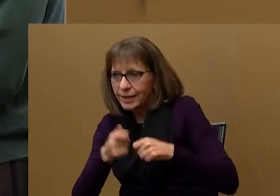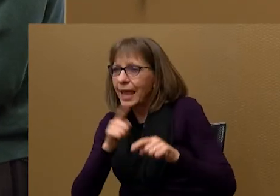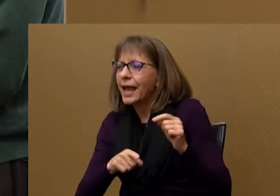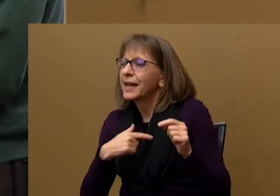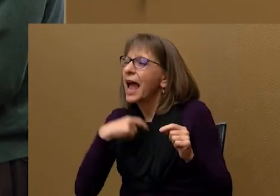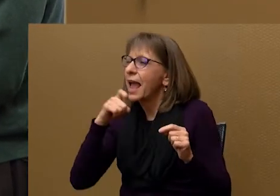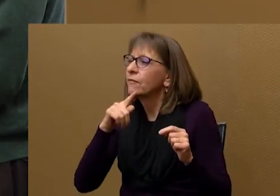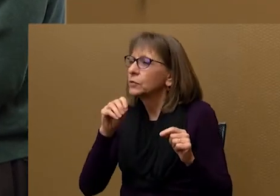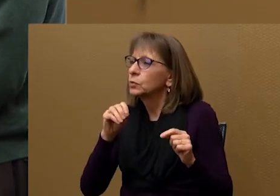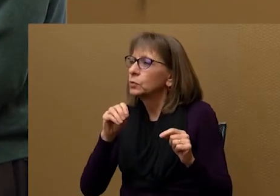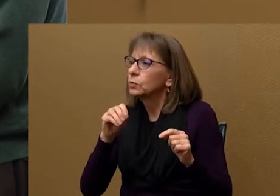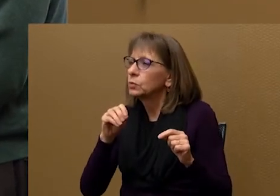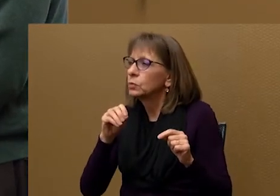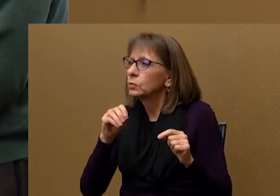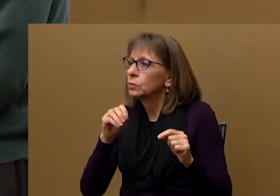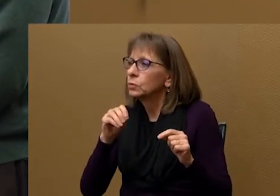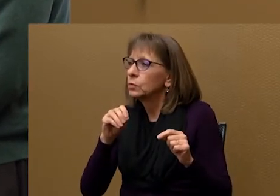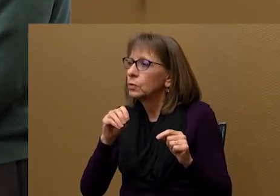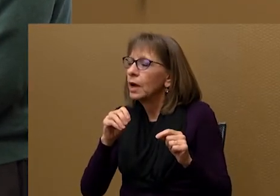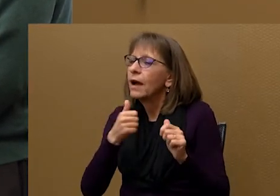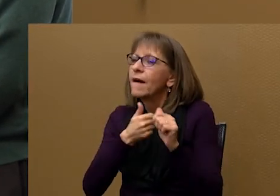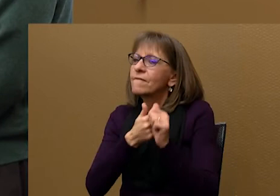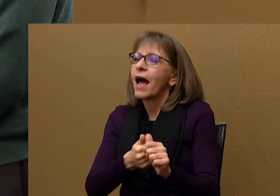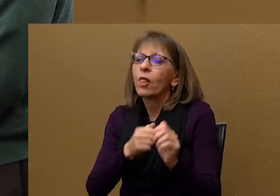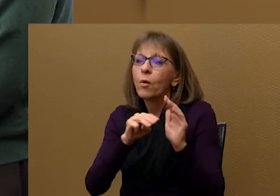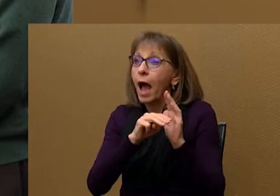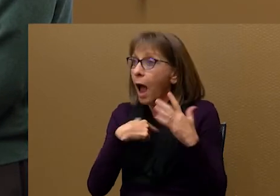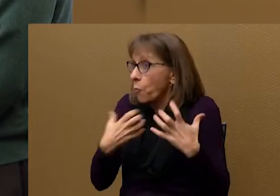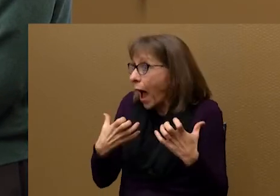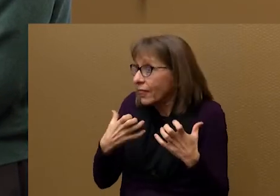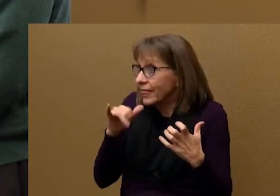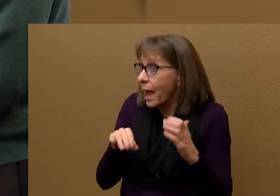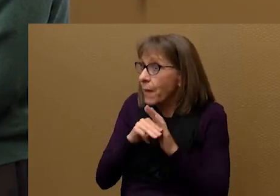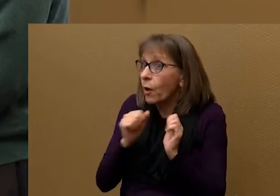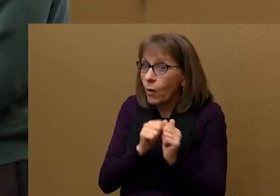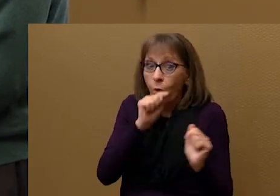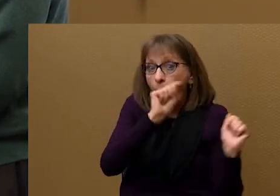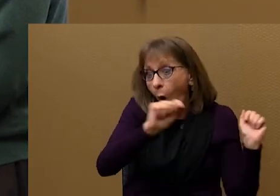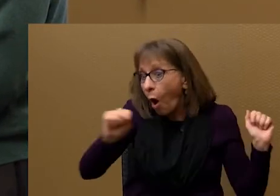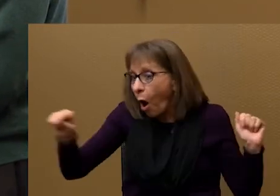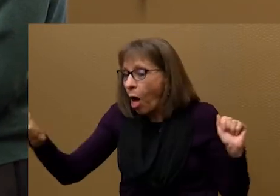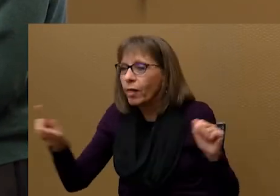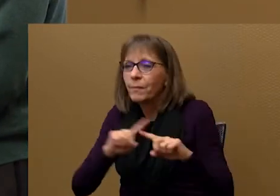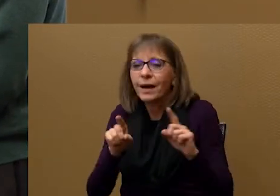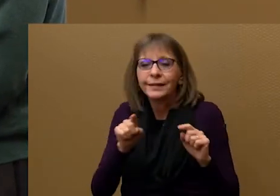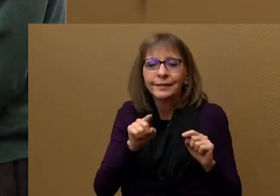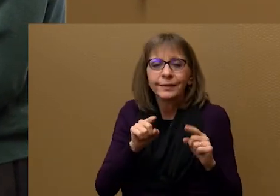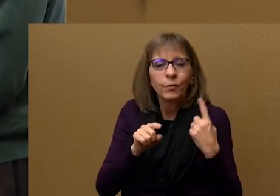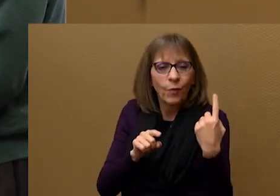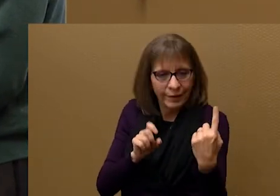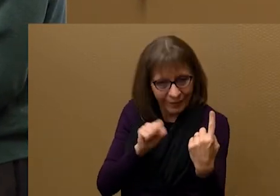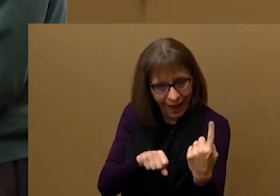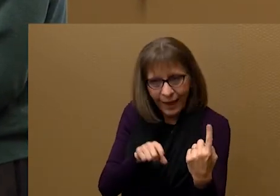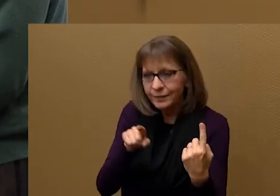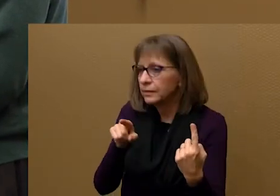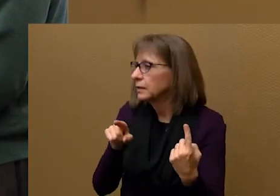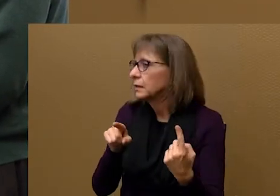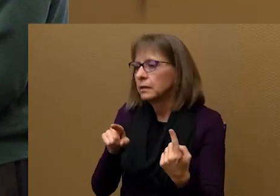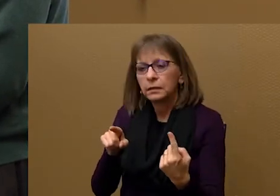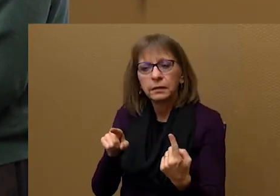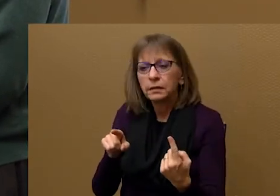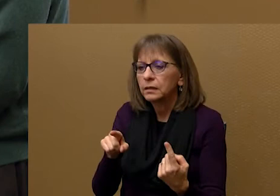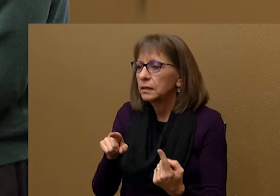to be able to do that, follow that model with all of my kids, but I have several kids who would sooner just throw